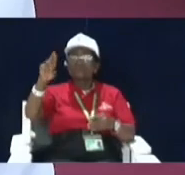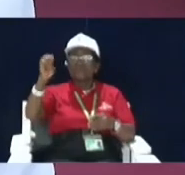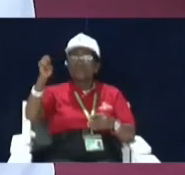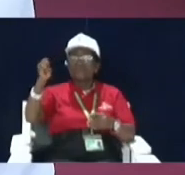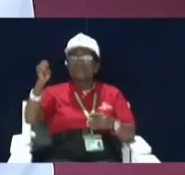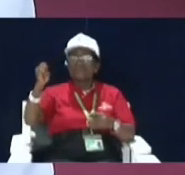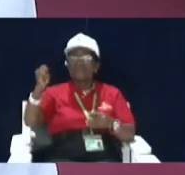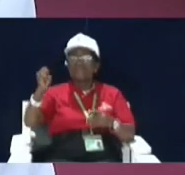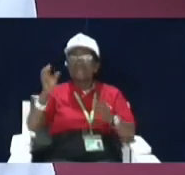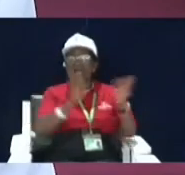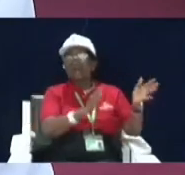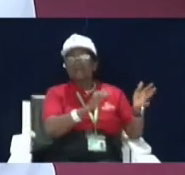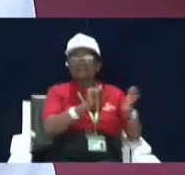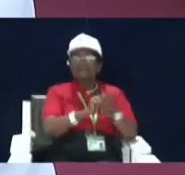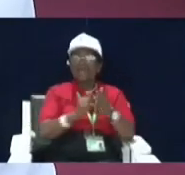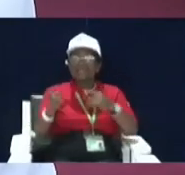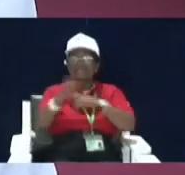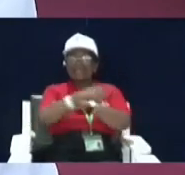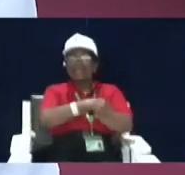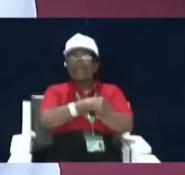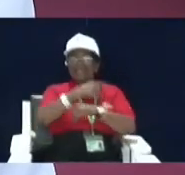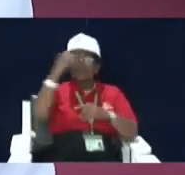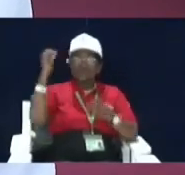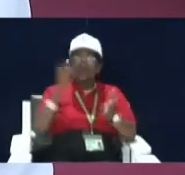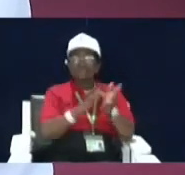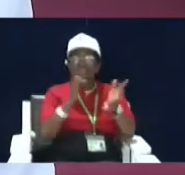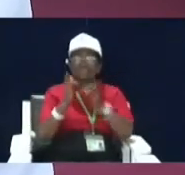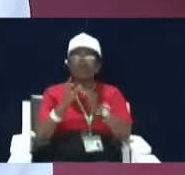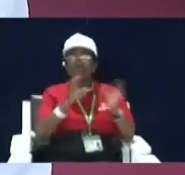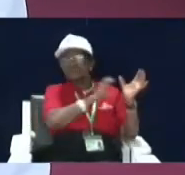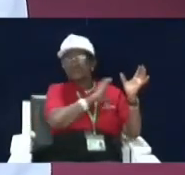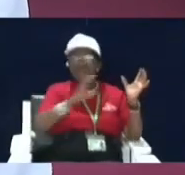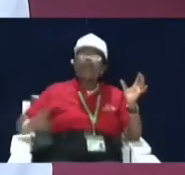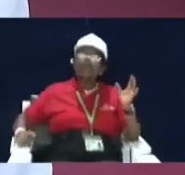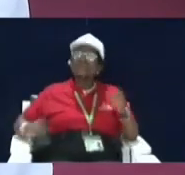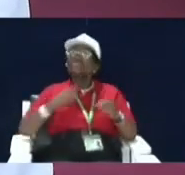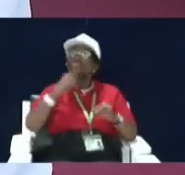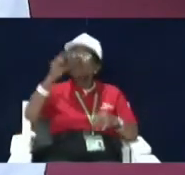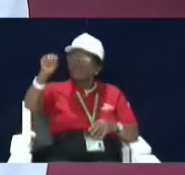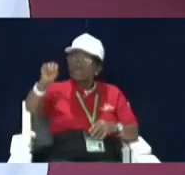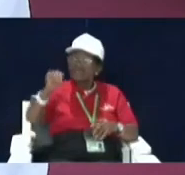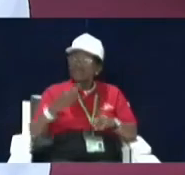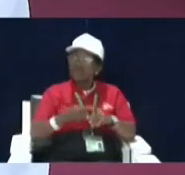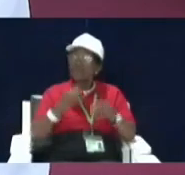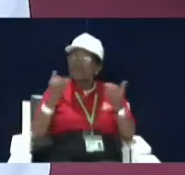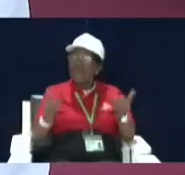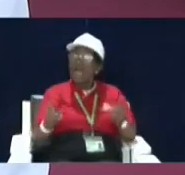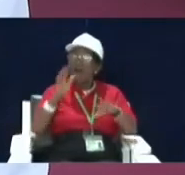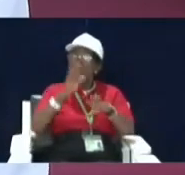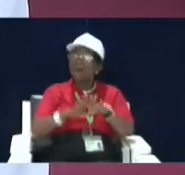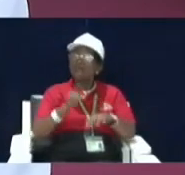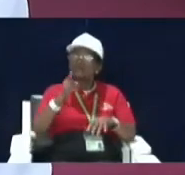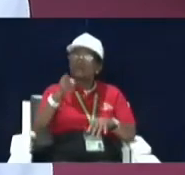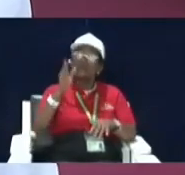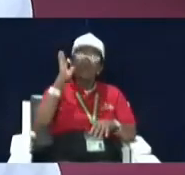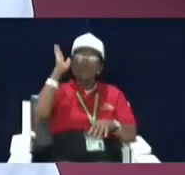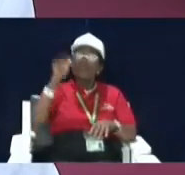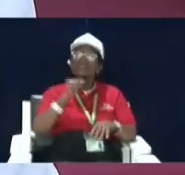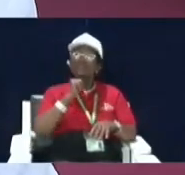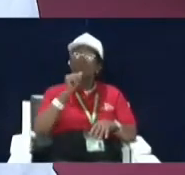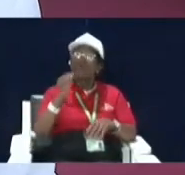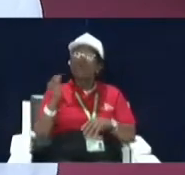him, "From now on, you won't be fishing for fish, you'll be fishing for